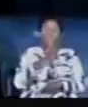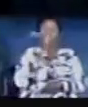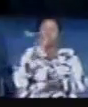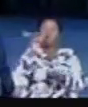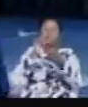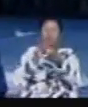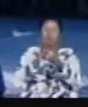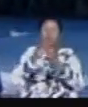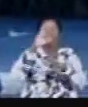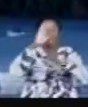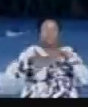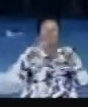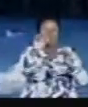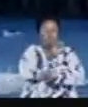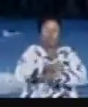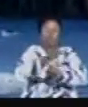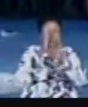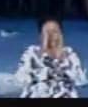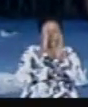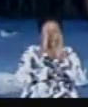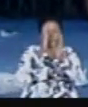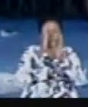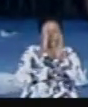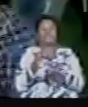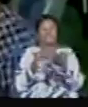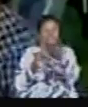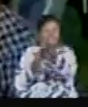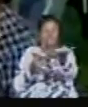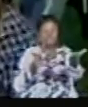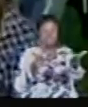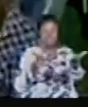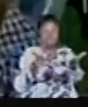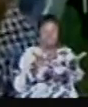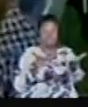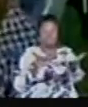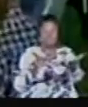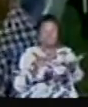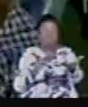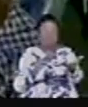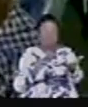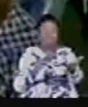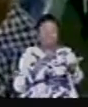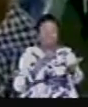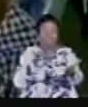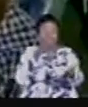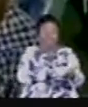than conquerors. Anybody there? You conquer.